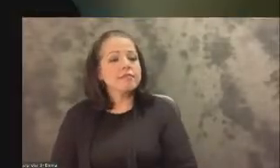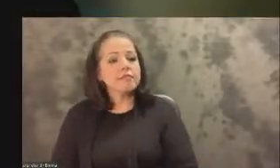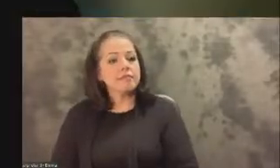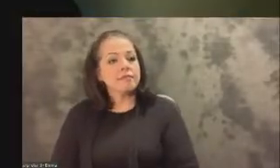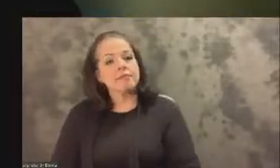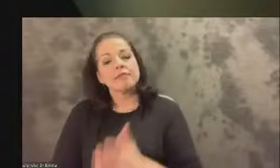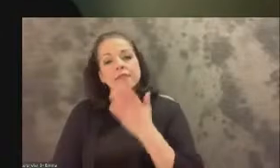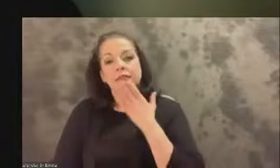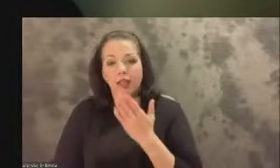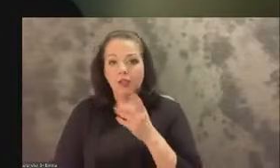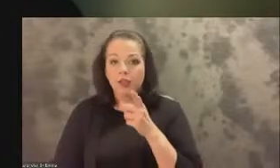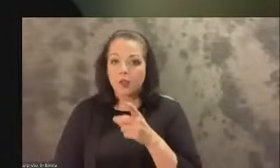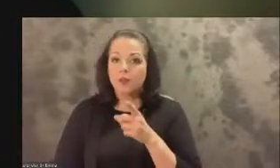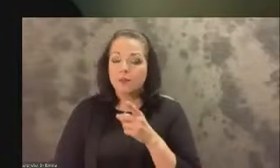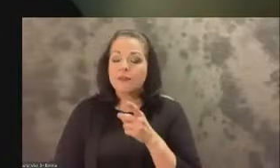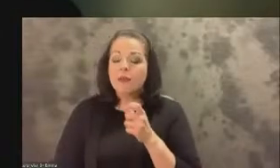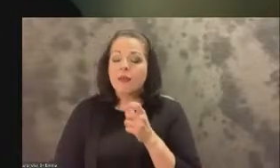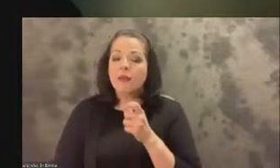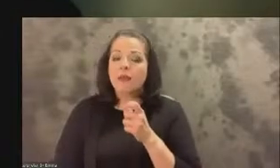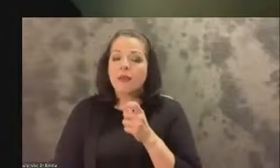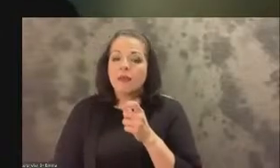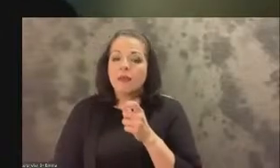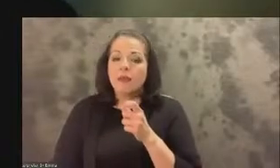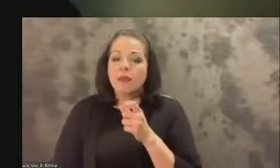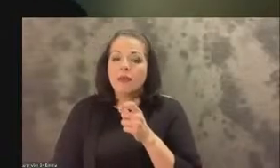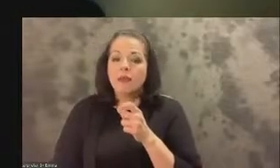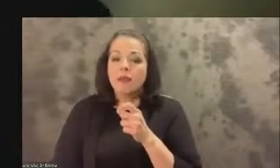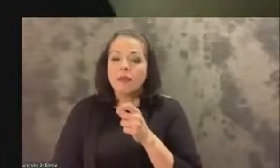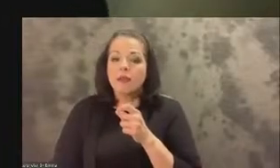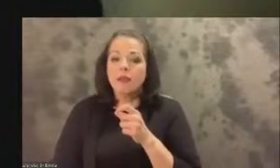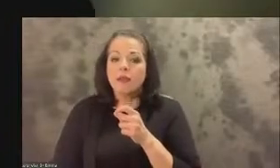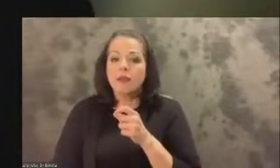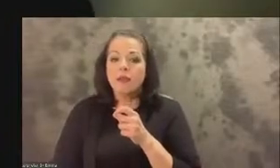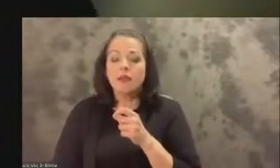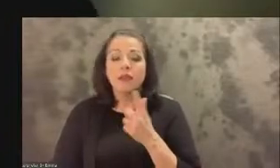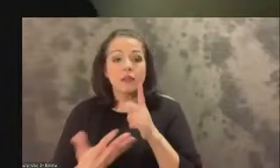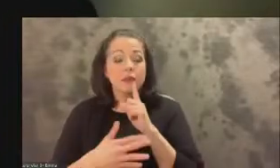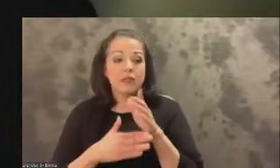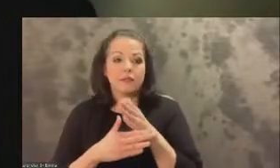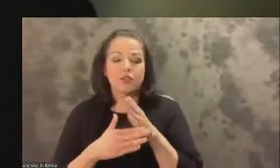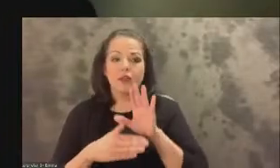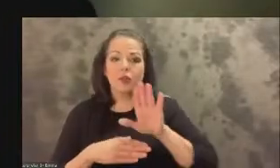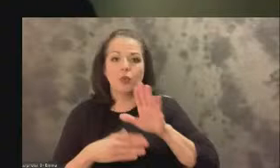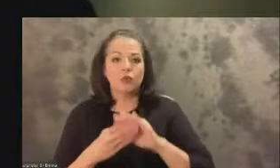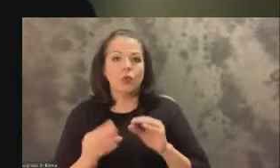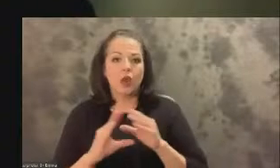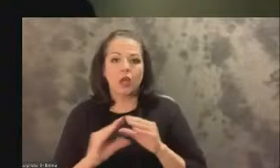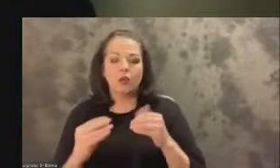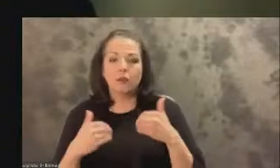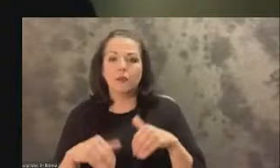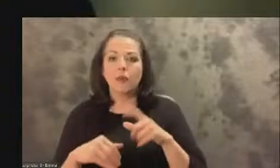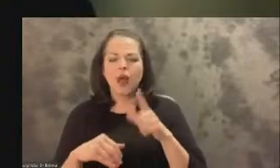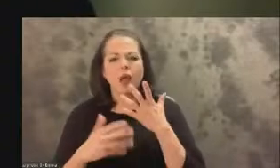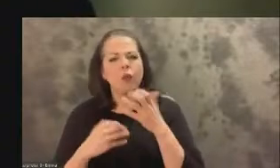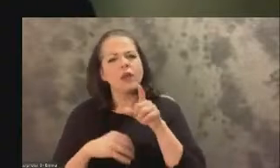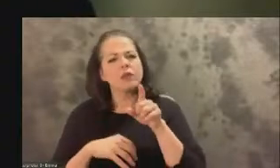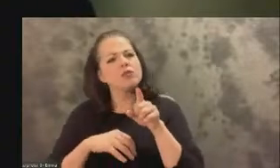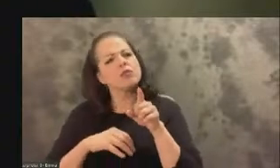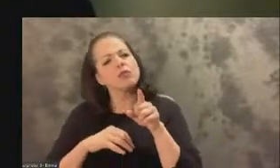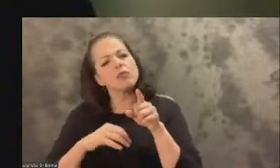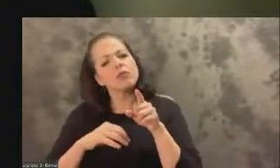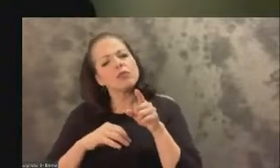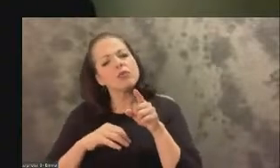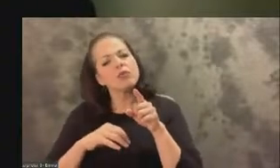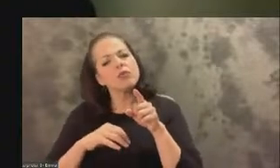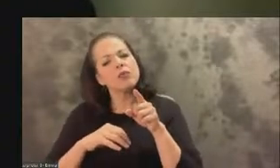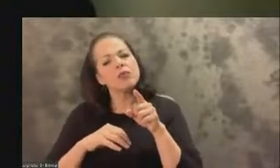Thank you, Madam Chair. Thank you, Dr. Gage-Whitlet, for sharing your story. I wanted to call on